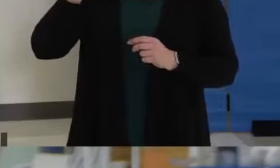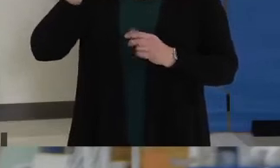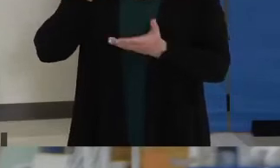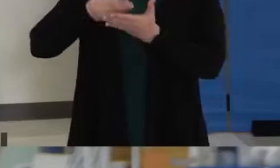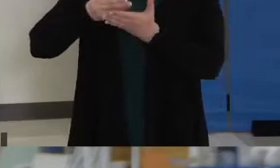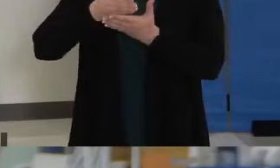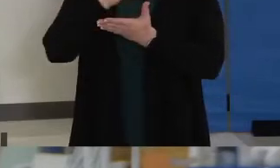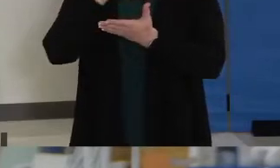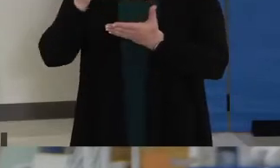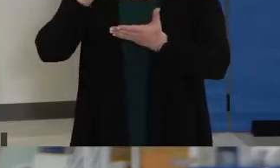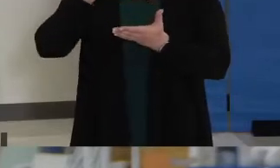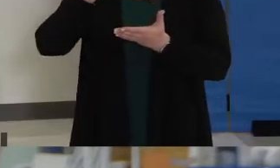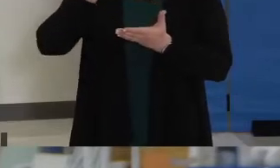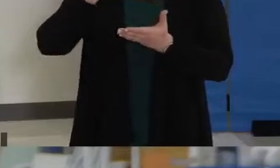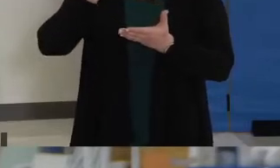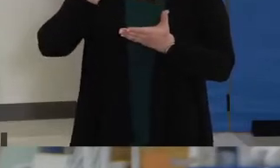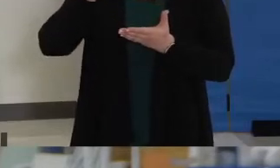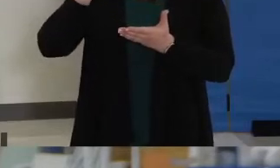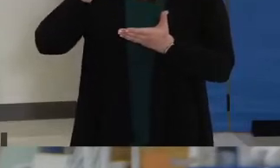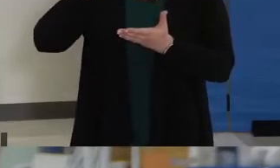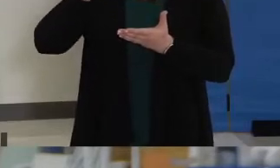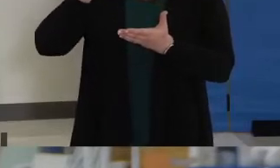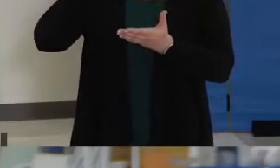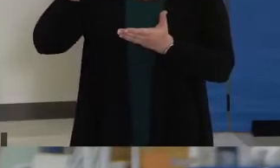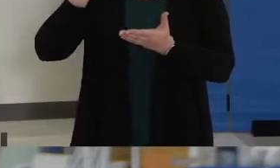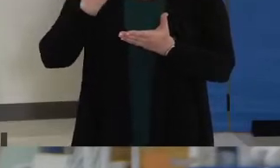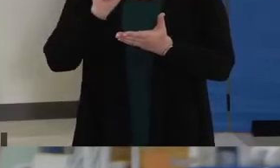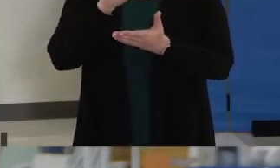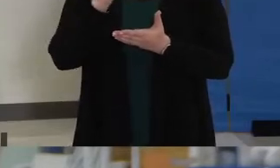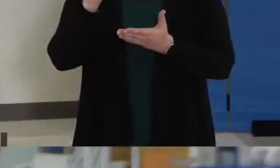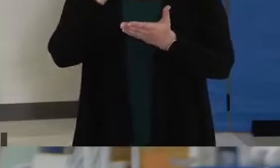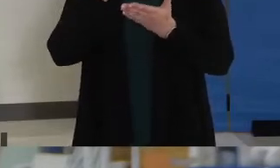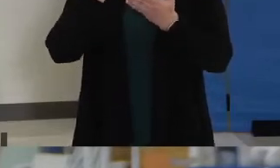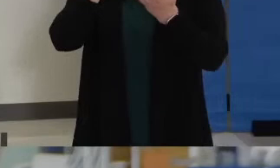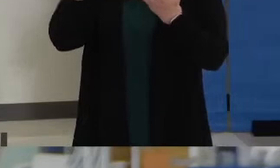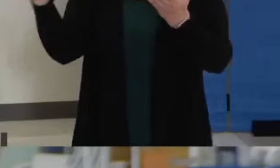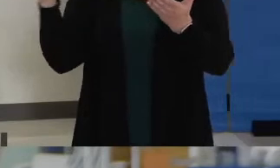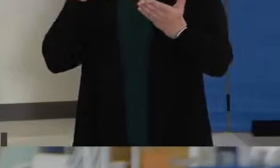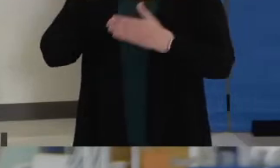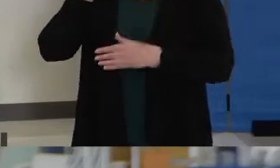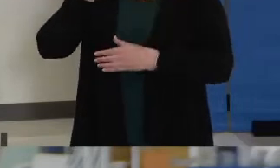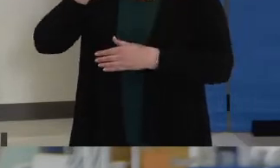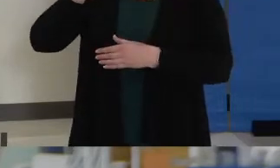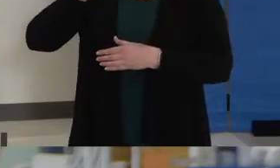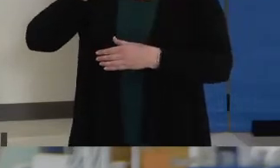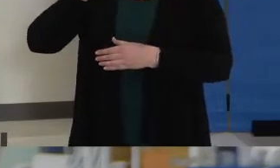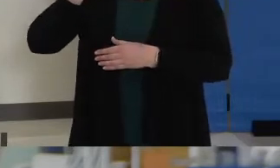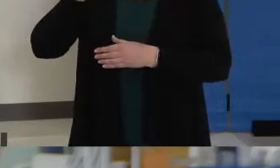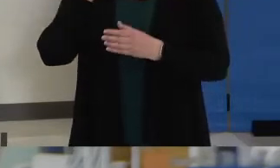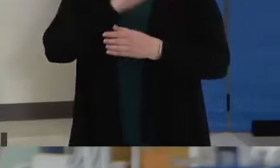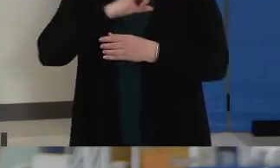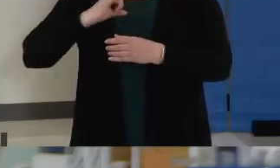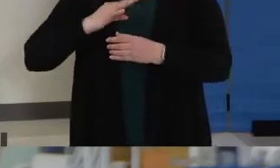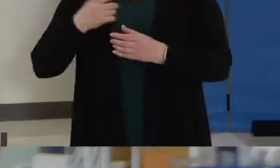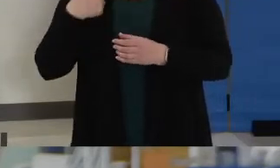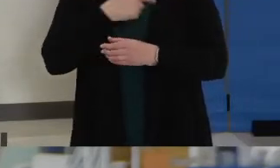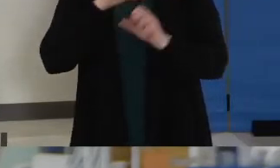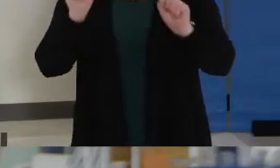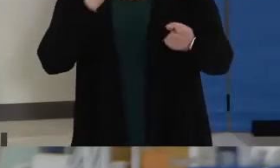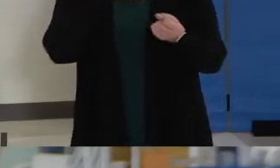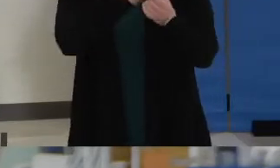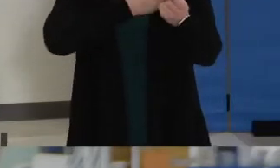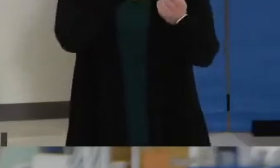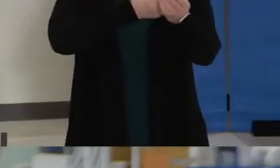Vito Imbasciani and Secretary Keith Boylan and the rest of the CalVet staff, Veterans Legal Institute has been able to champion